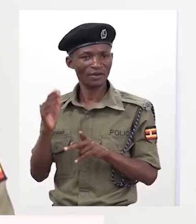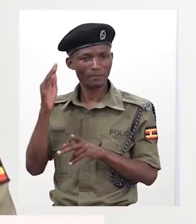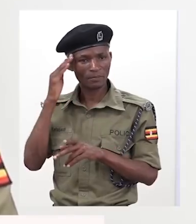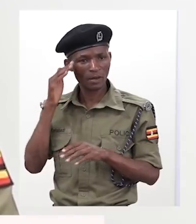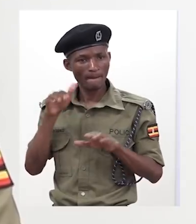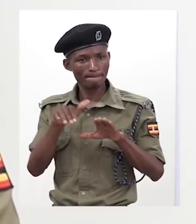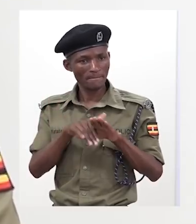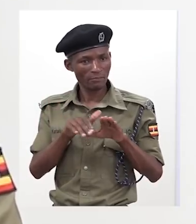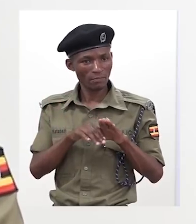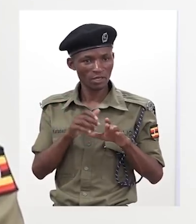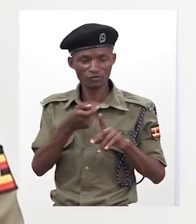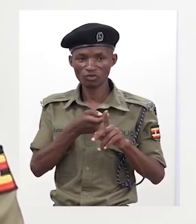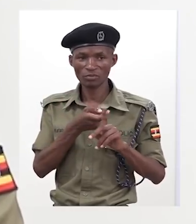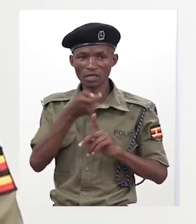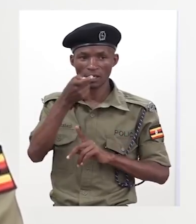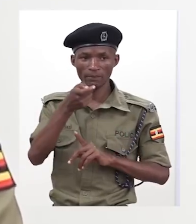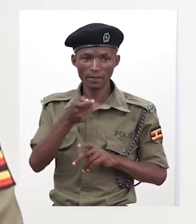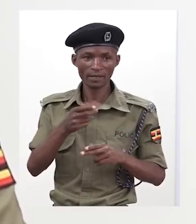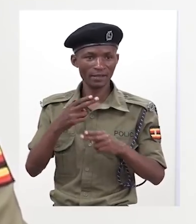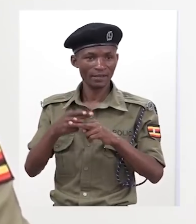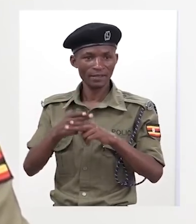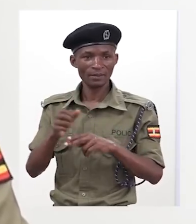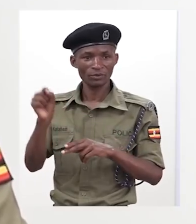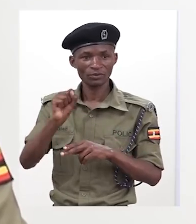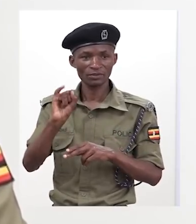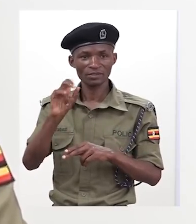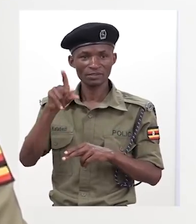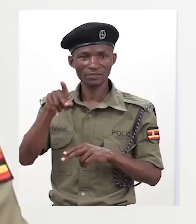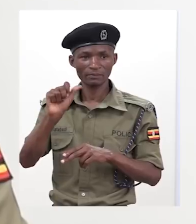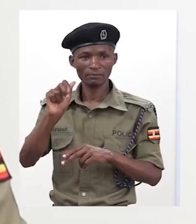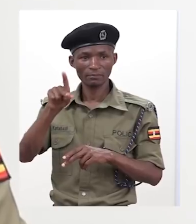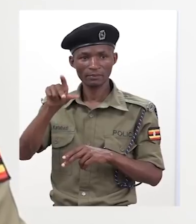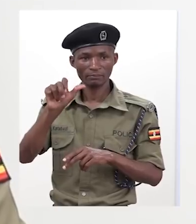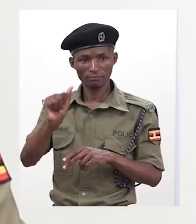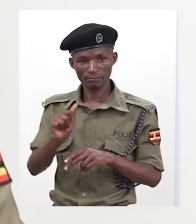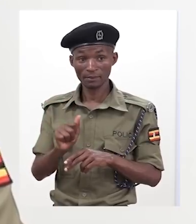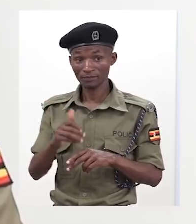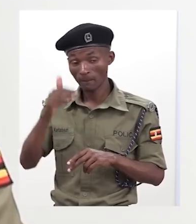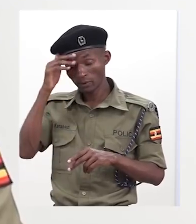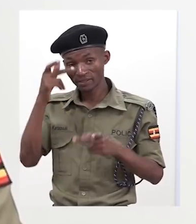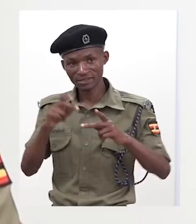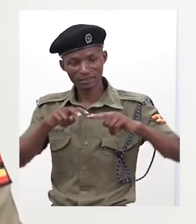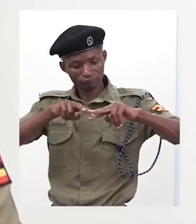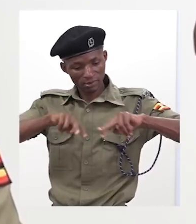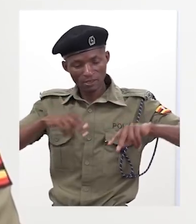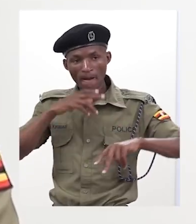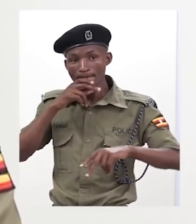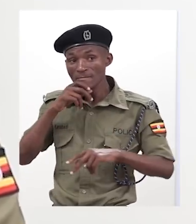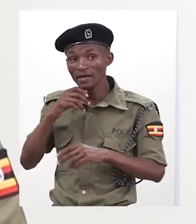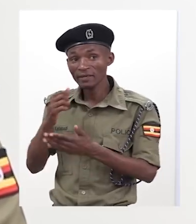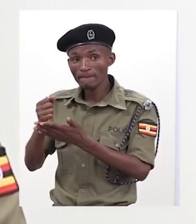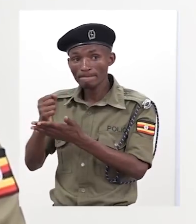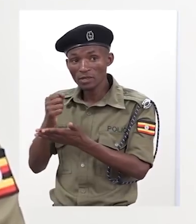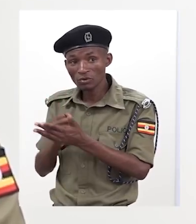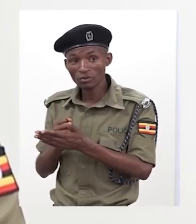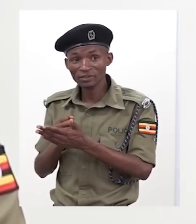members of Kampala, that is Sipapa. We are investigating him for an alleged